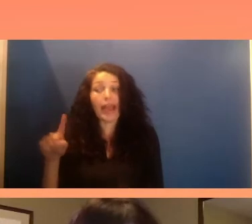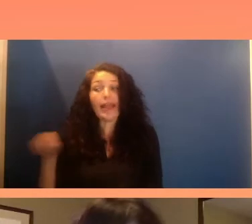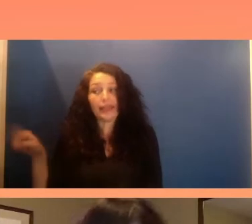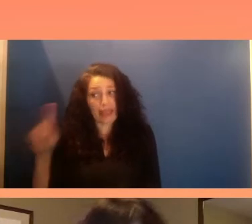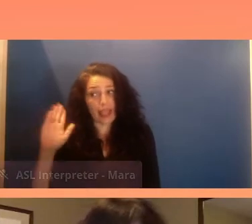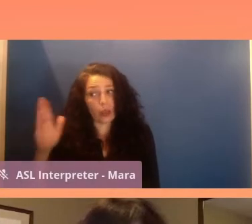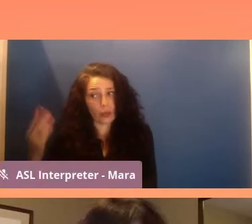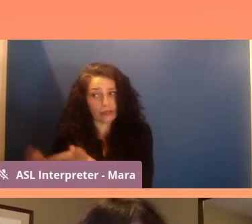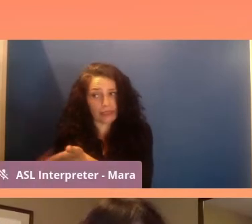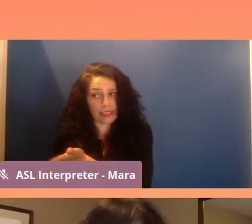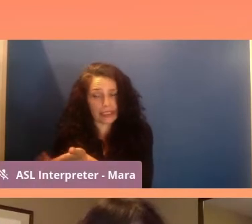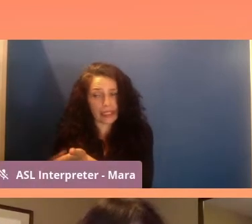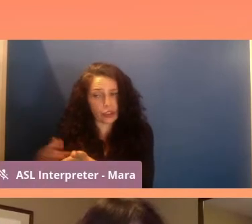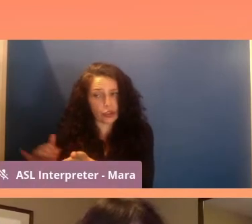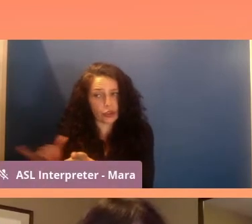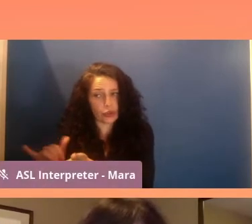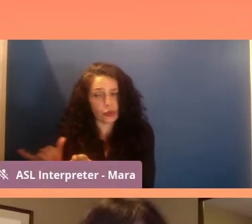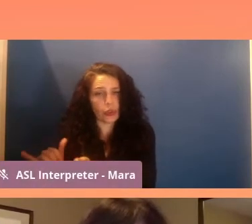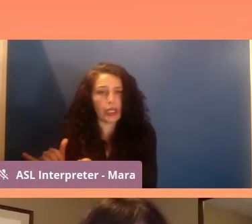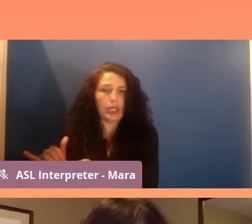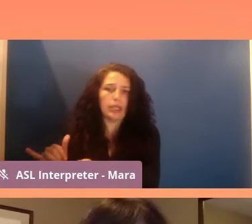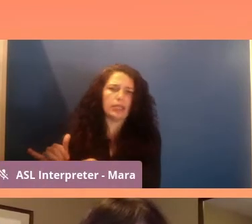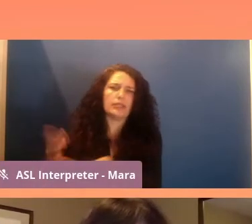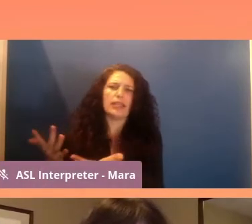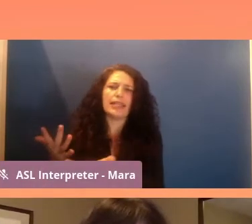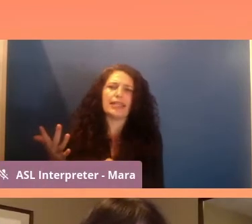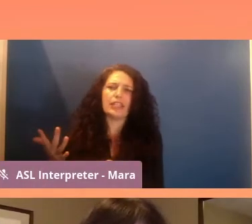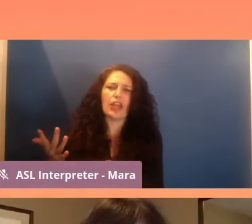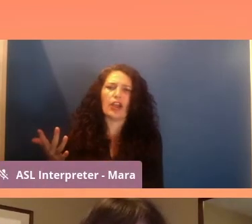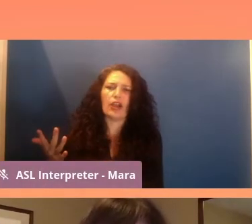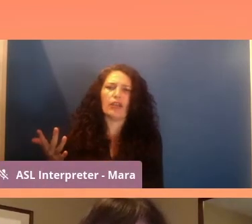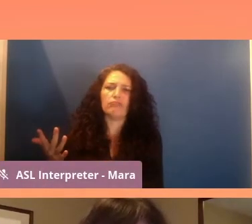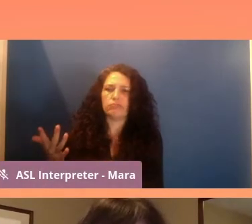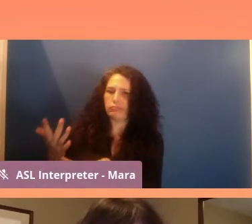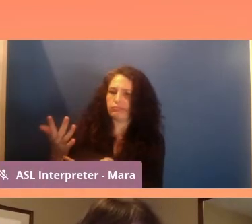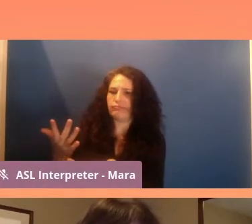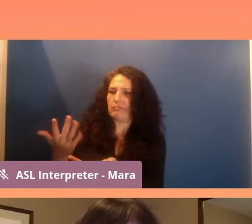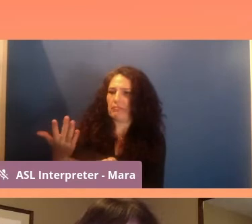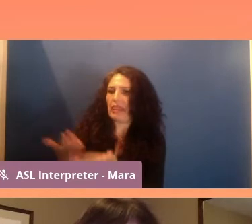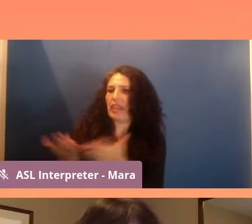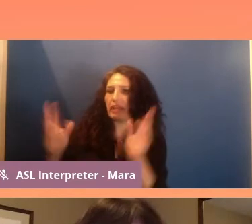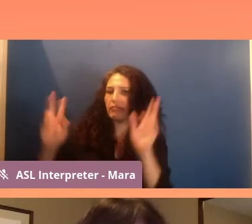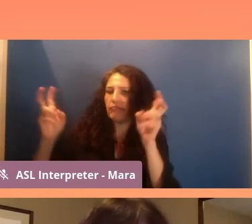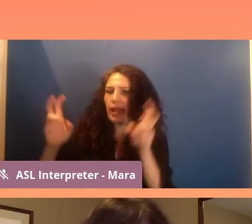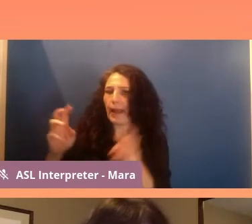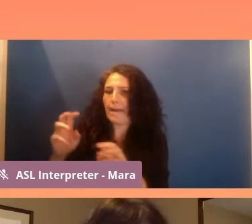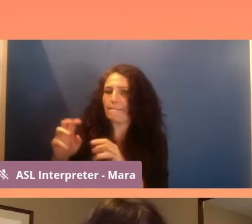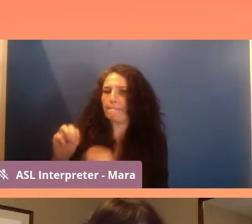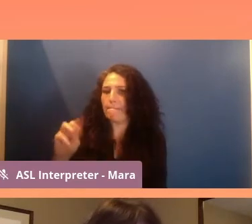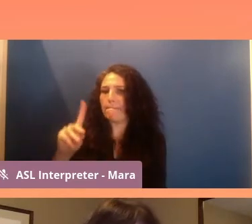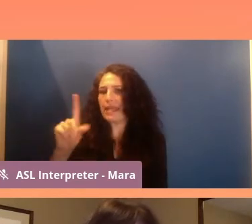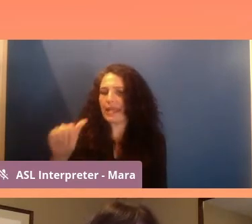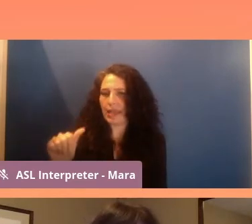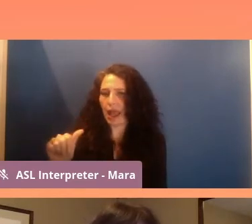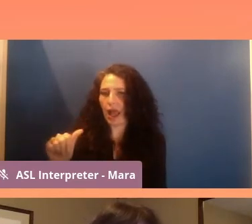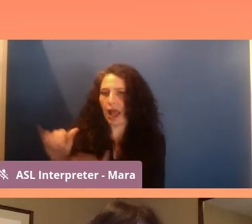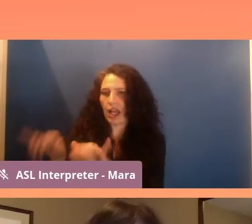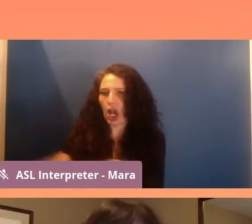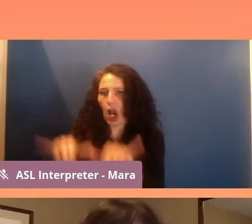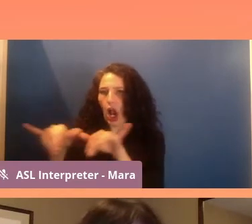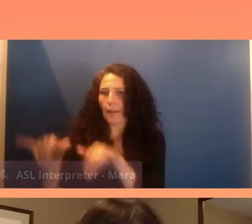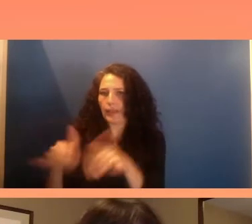as well, which is there such a thing as a media commons, and what are the types of accountability that